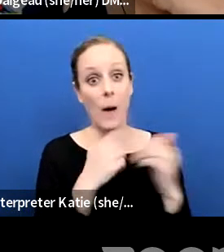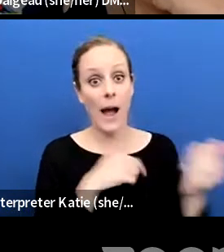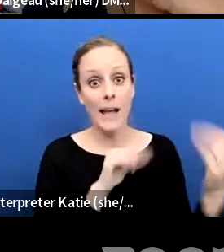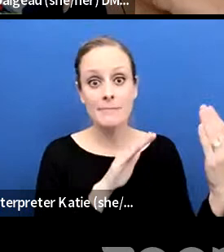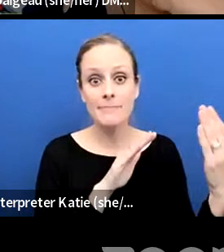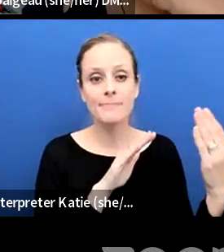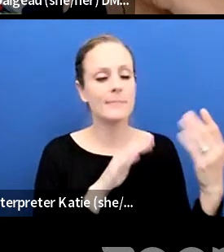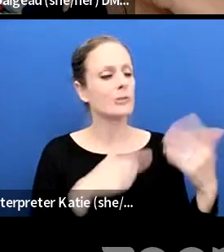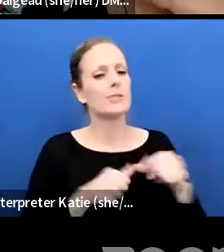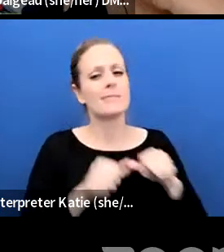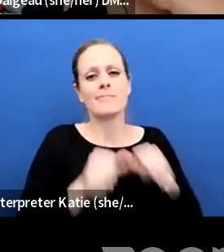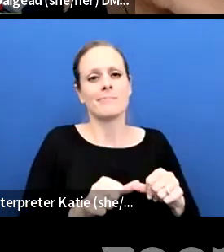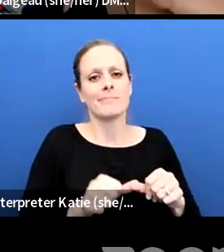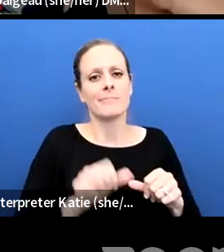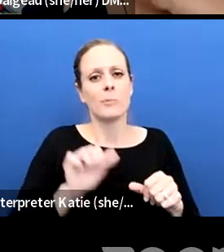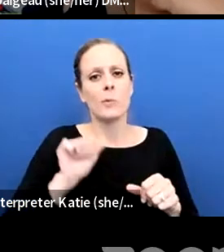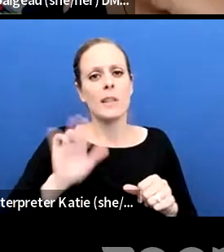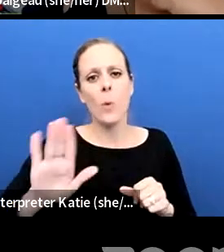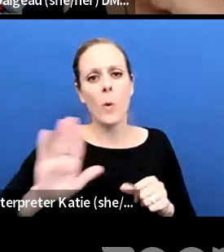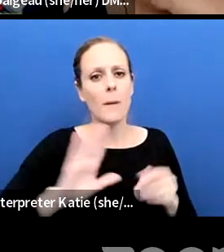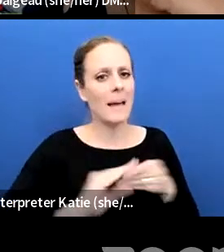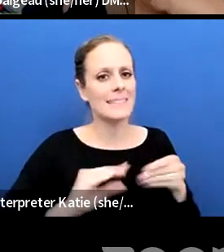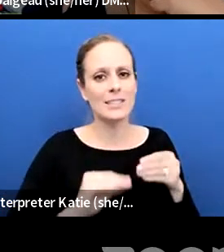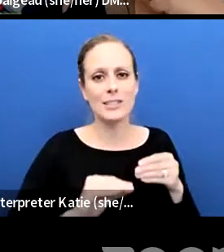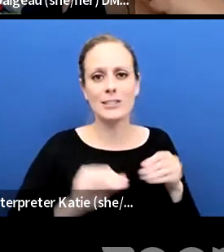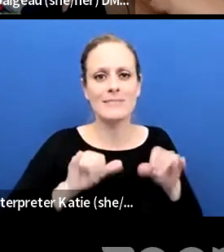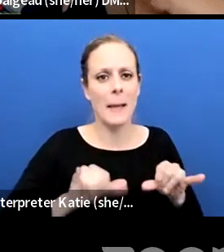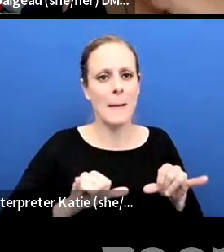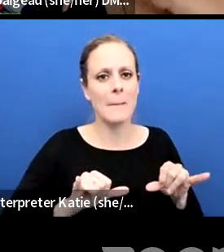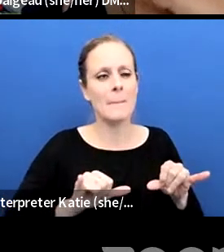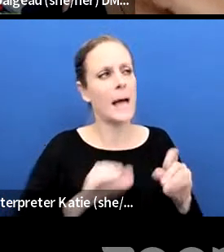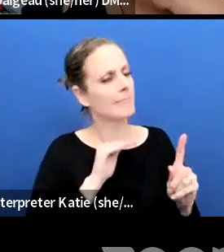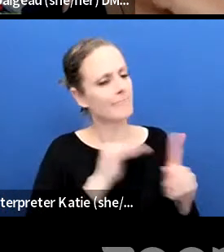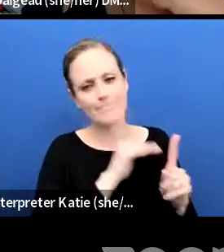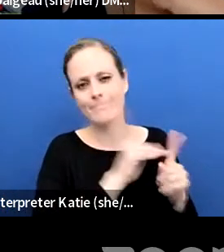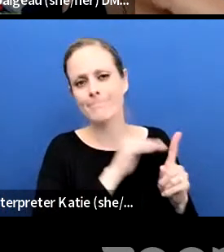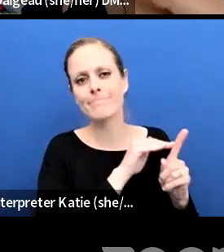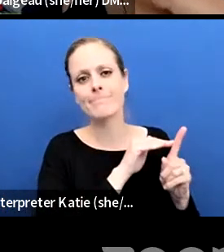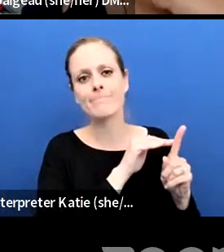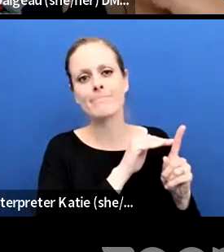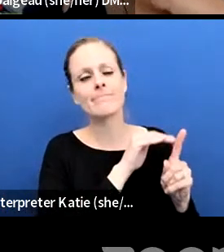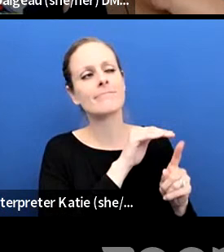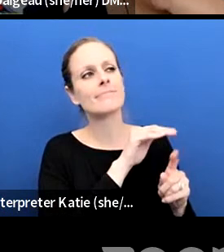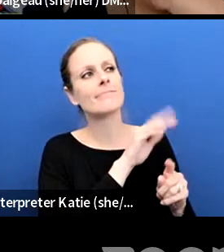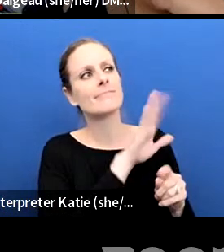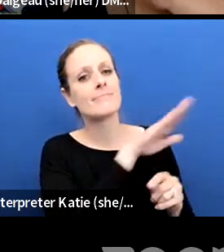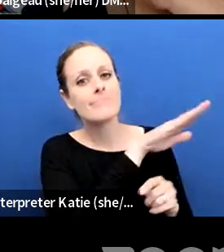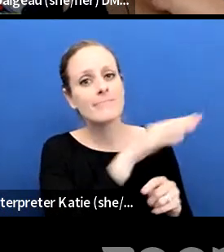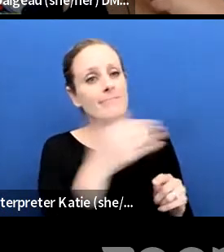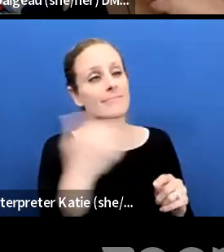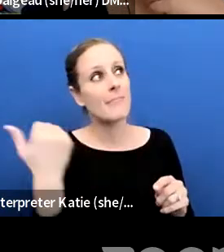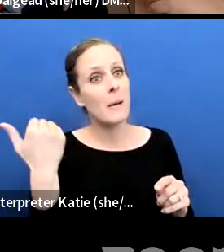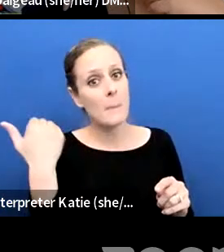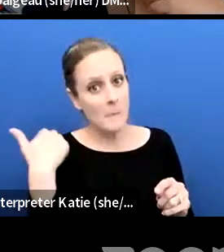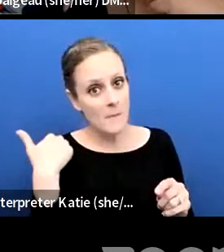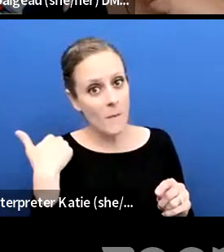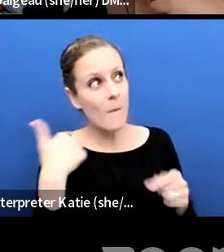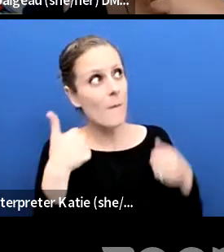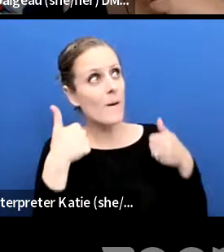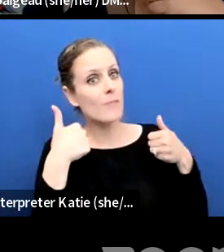to your message, remind them of how maybe they've